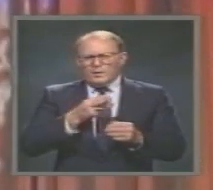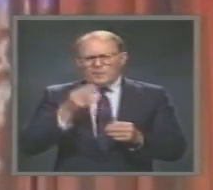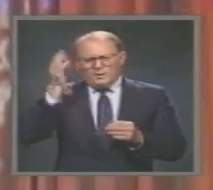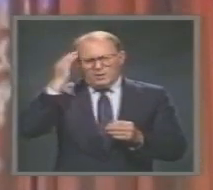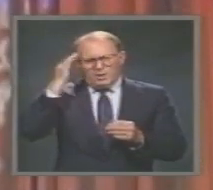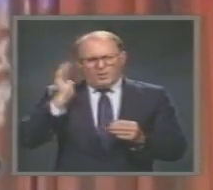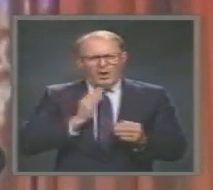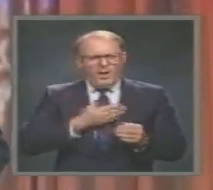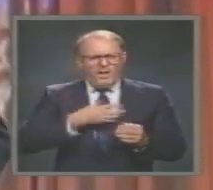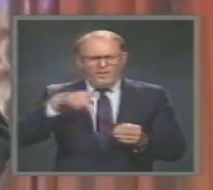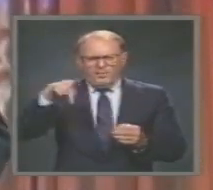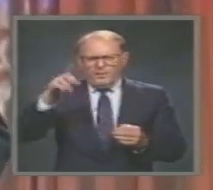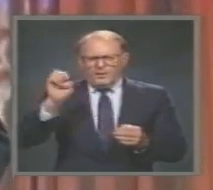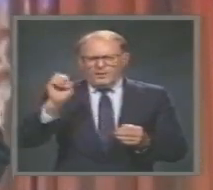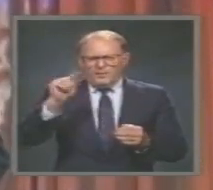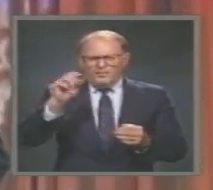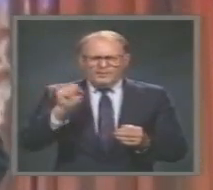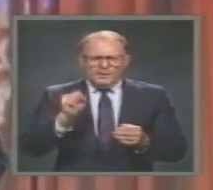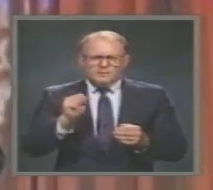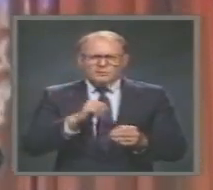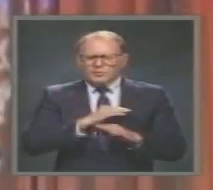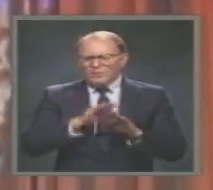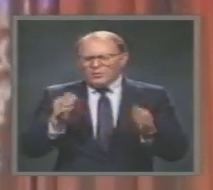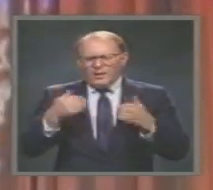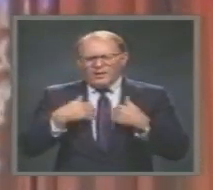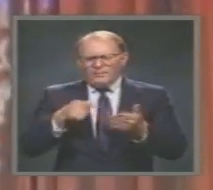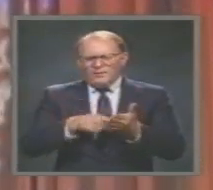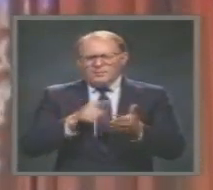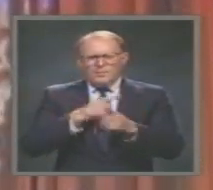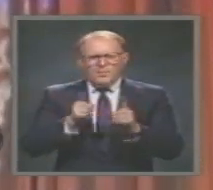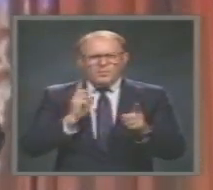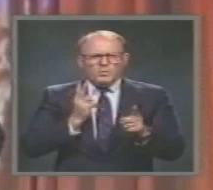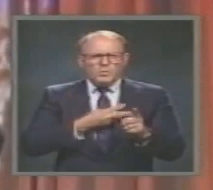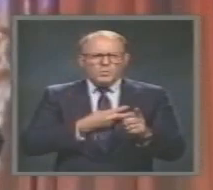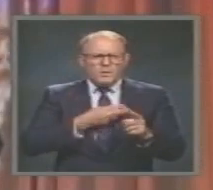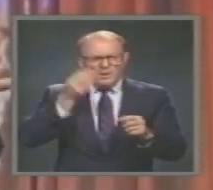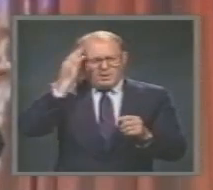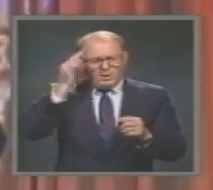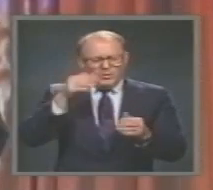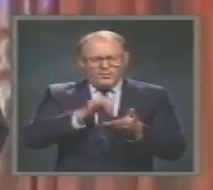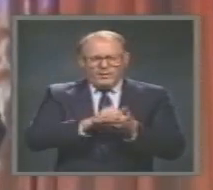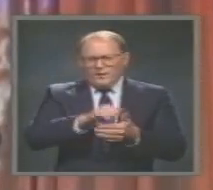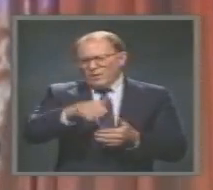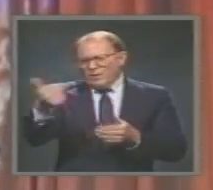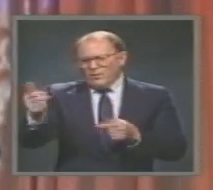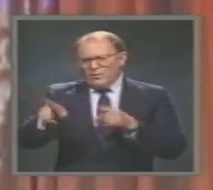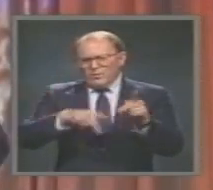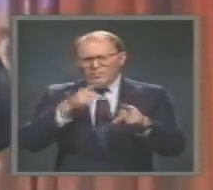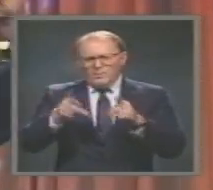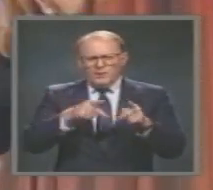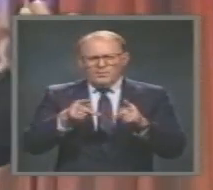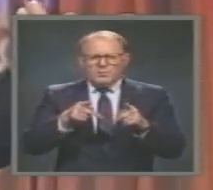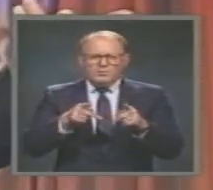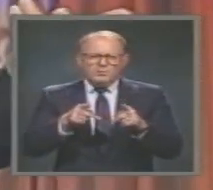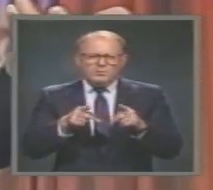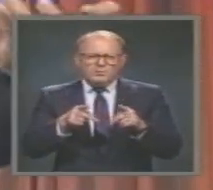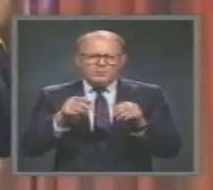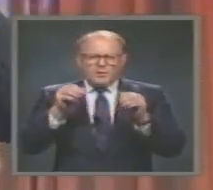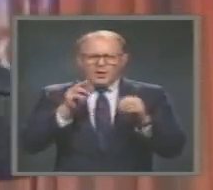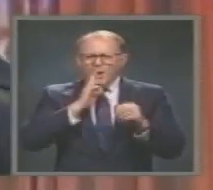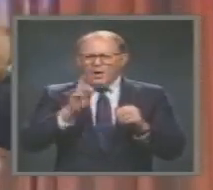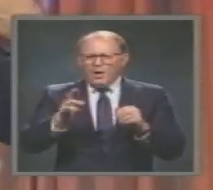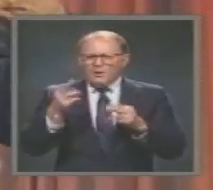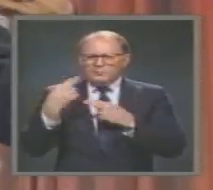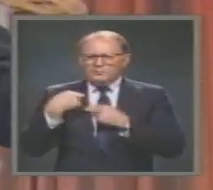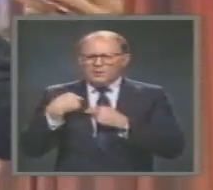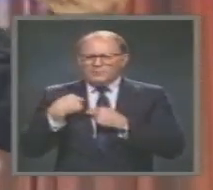of our pets because they're mere animals, but we do expect them of the human beings because we are the offspring of God.